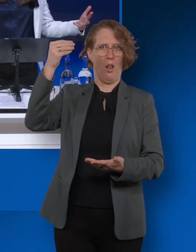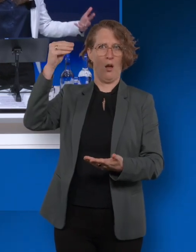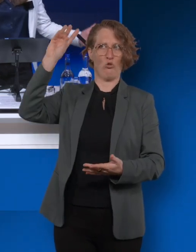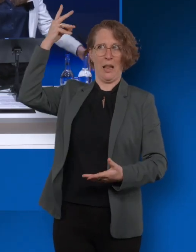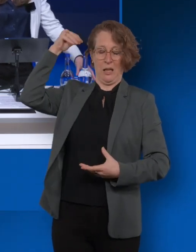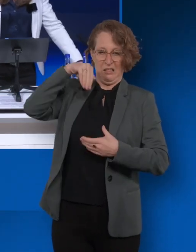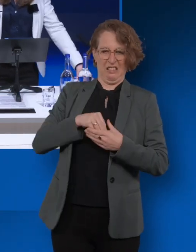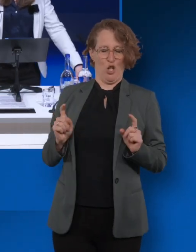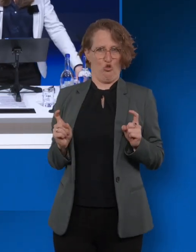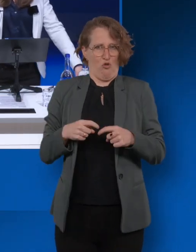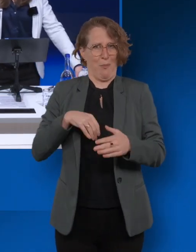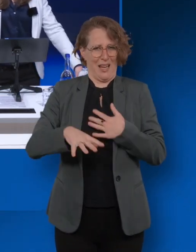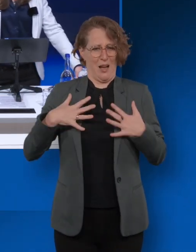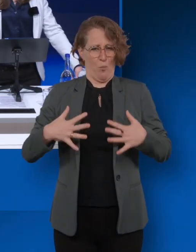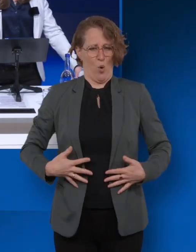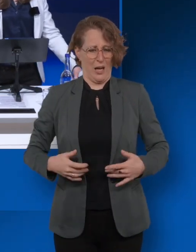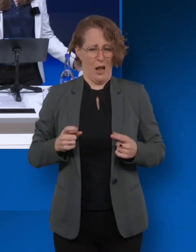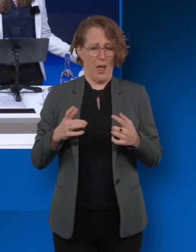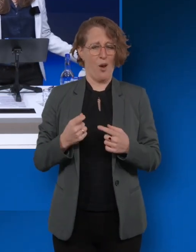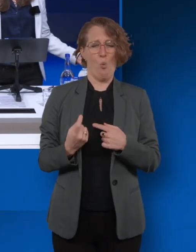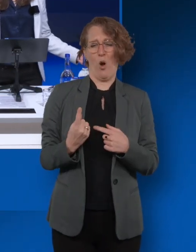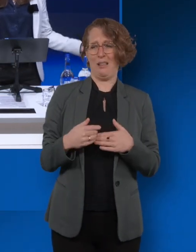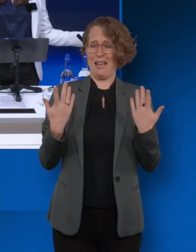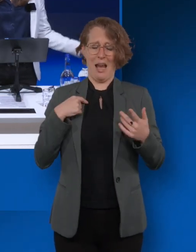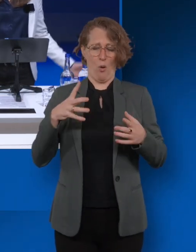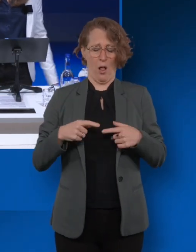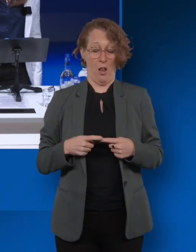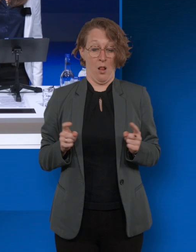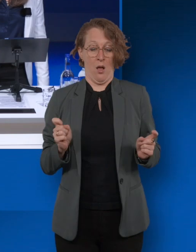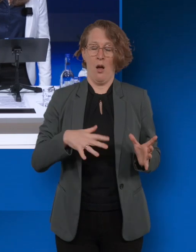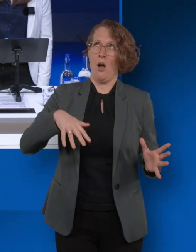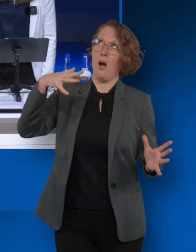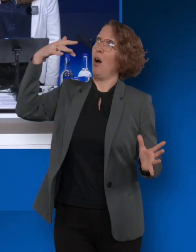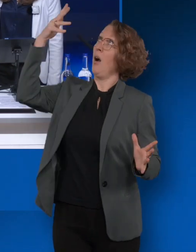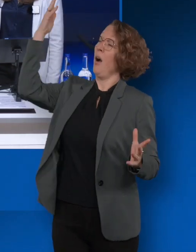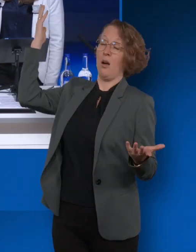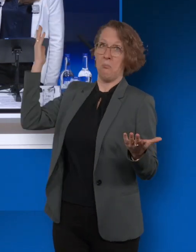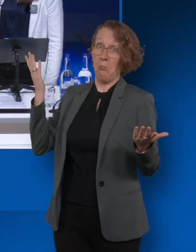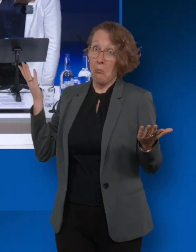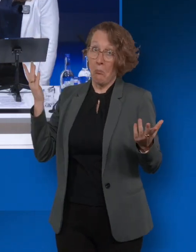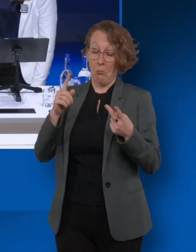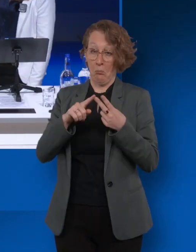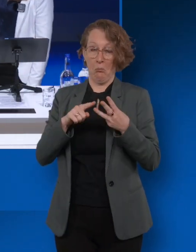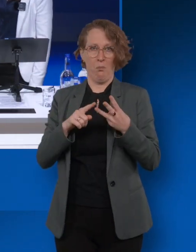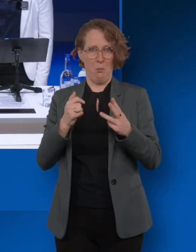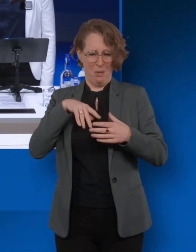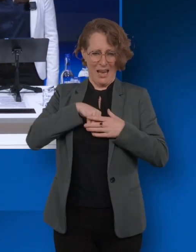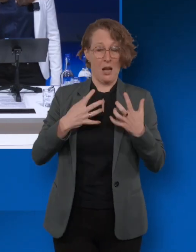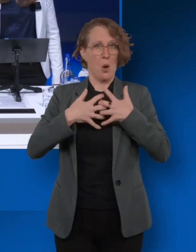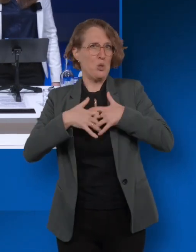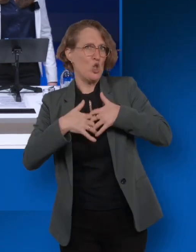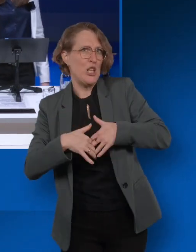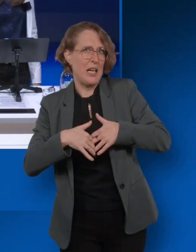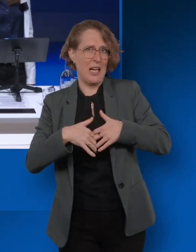in a body and that one day will float off to some higher existence? Are we machines that one day will